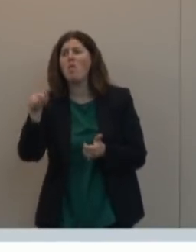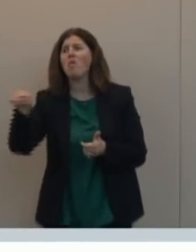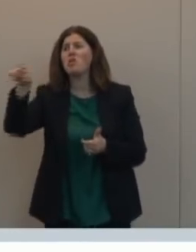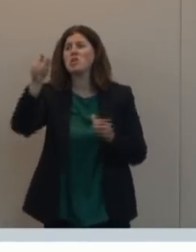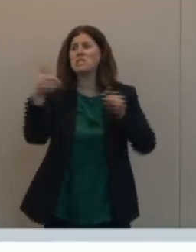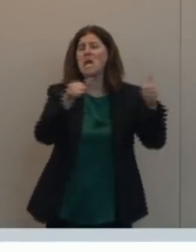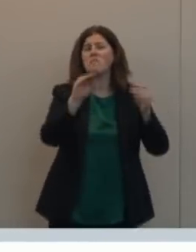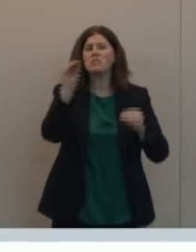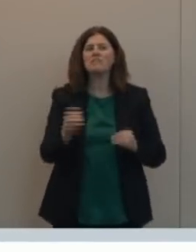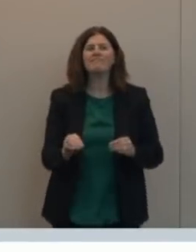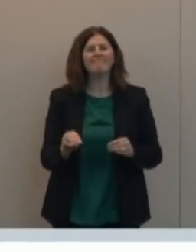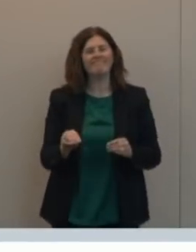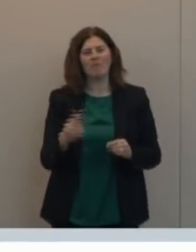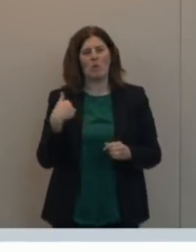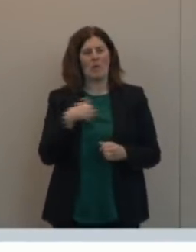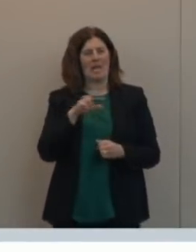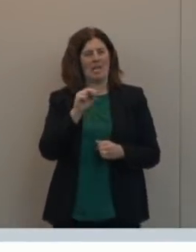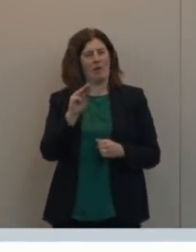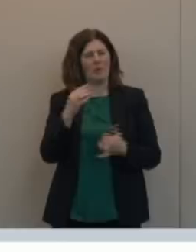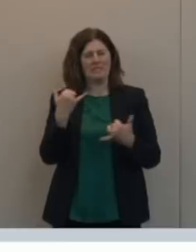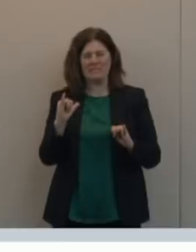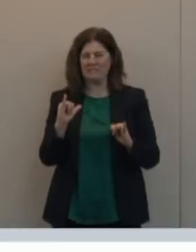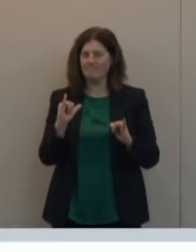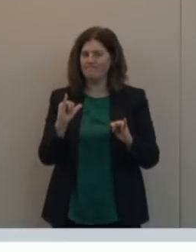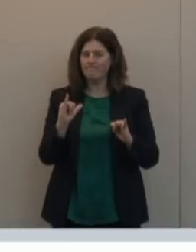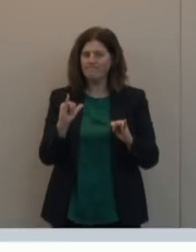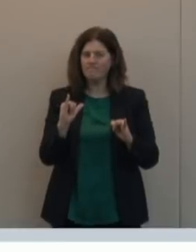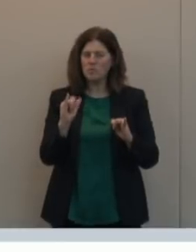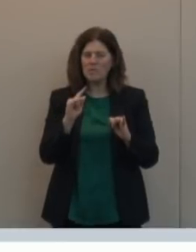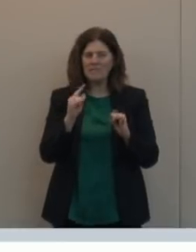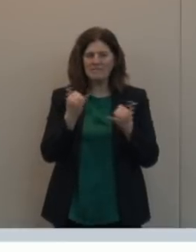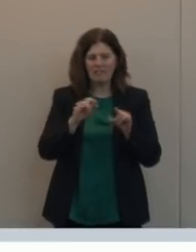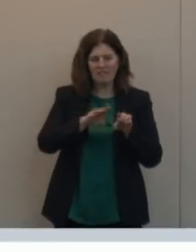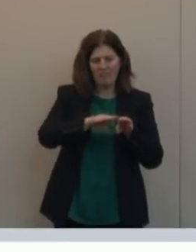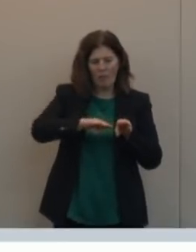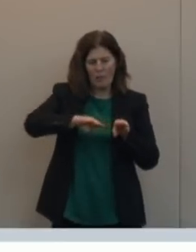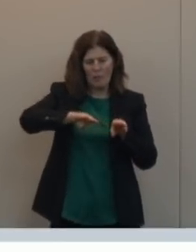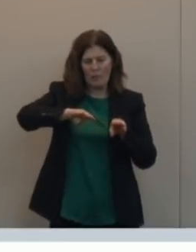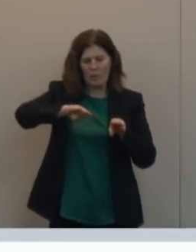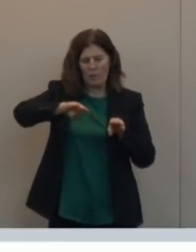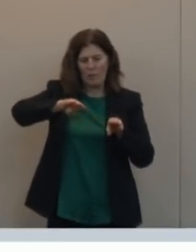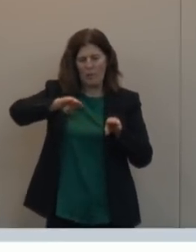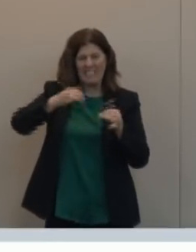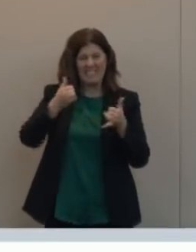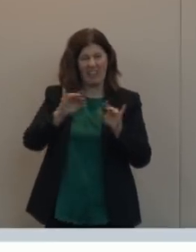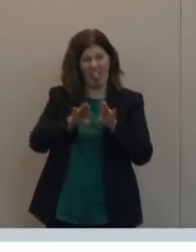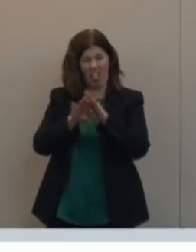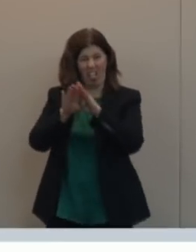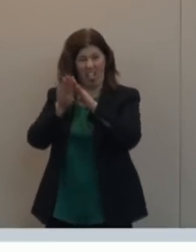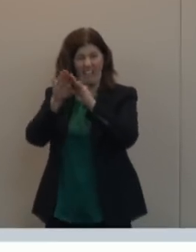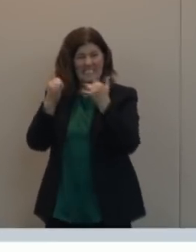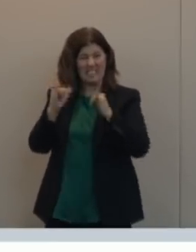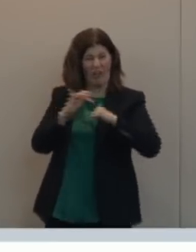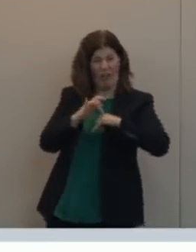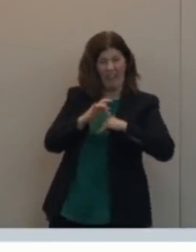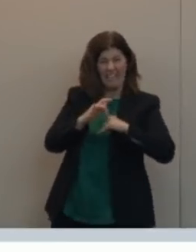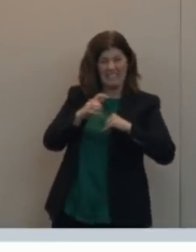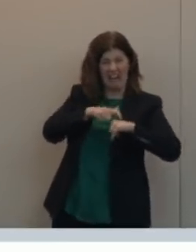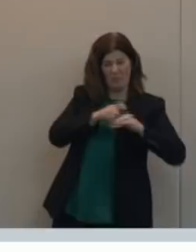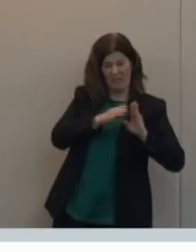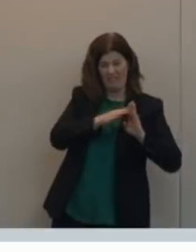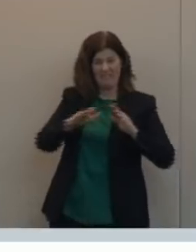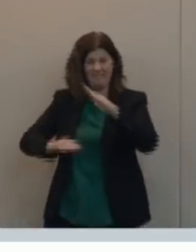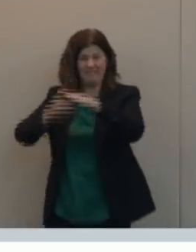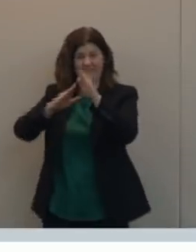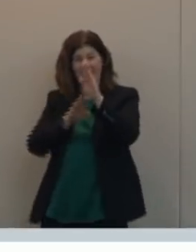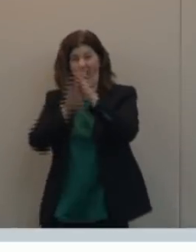death rates, but we at New Mexico are still early in that curve. We're early in the infection. Secretary Kunkel and I were talking